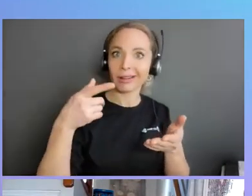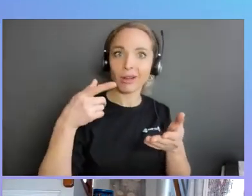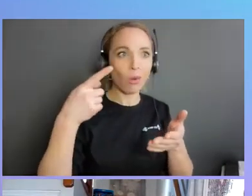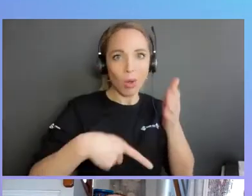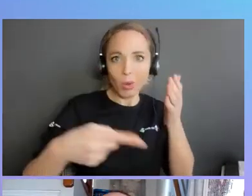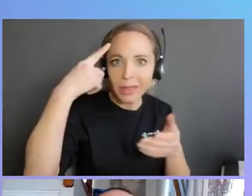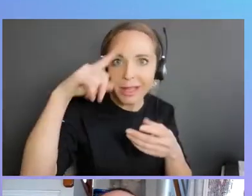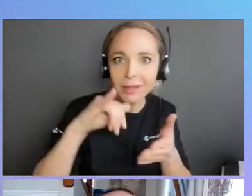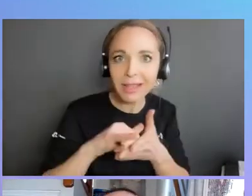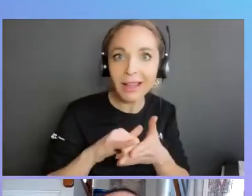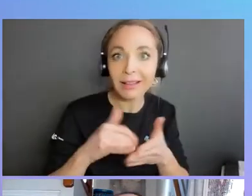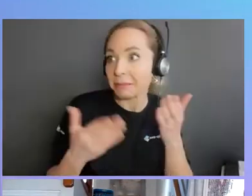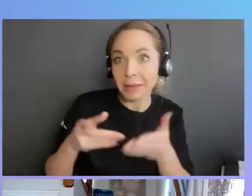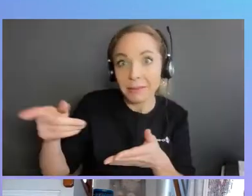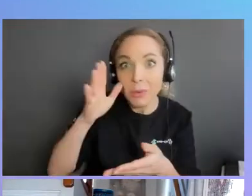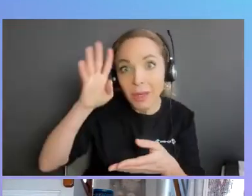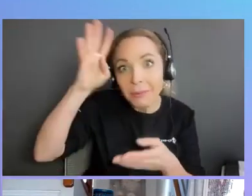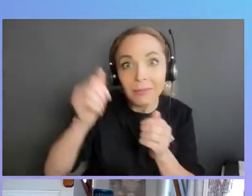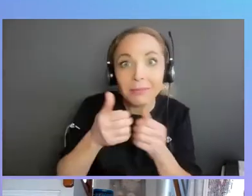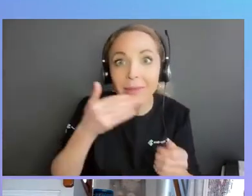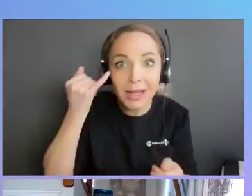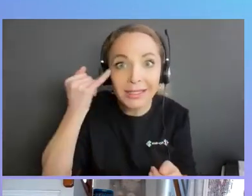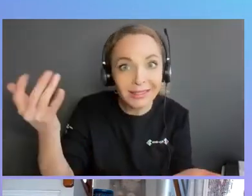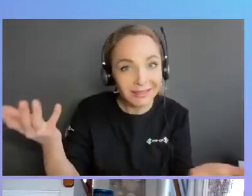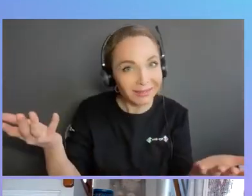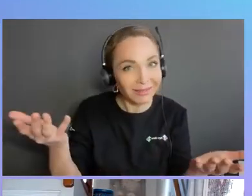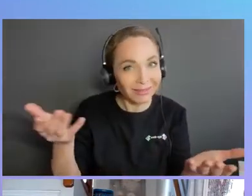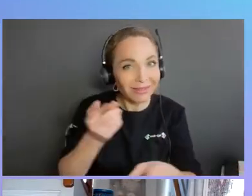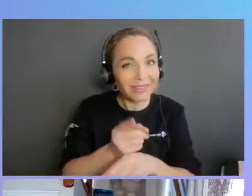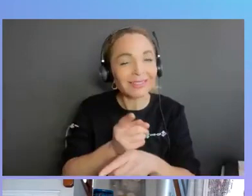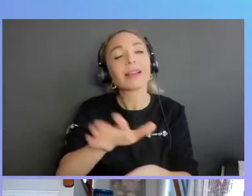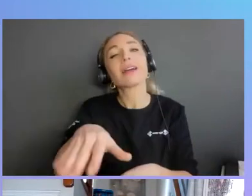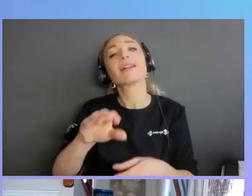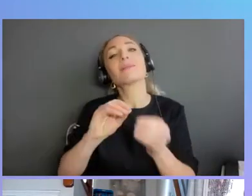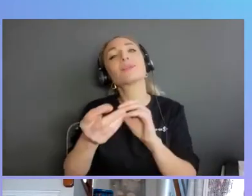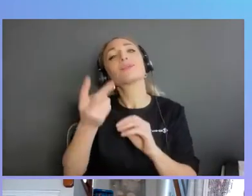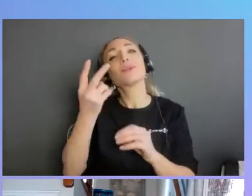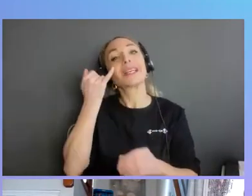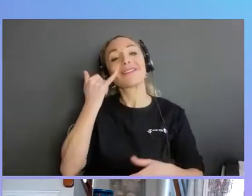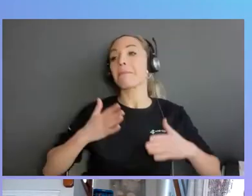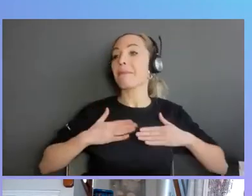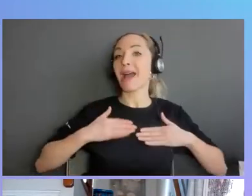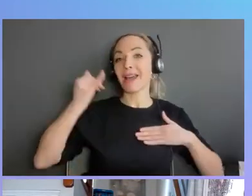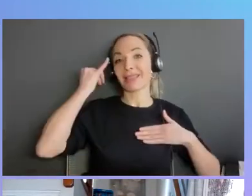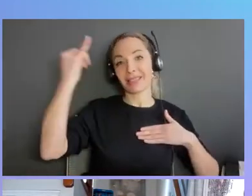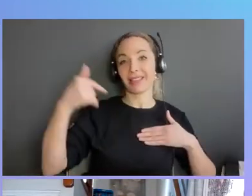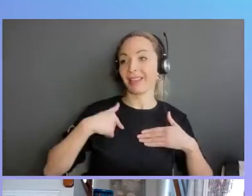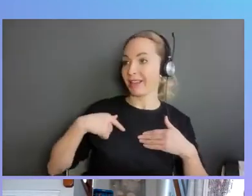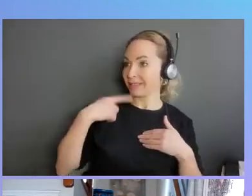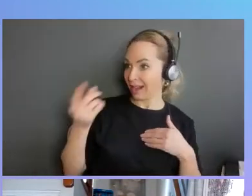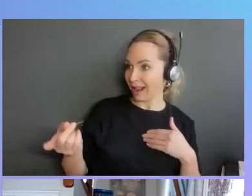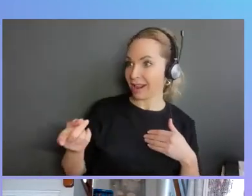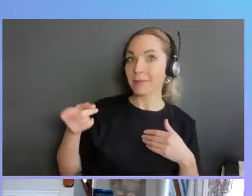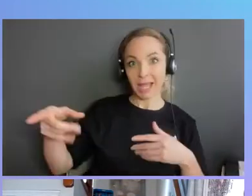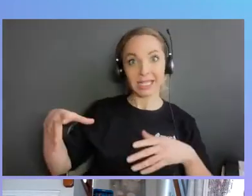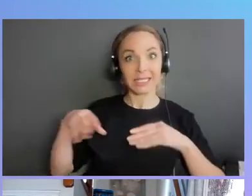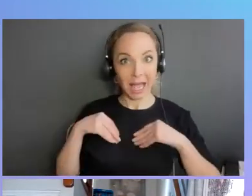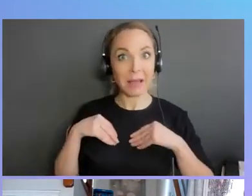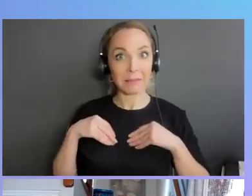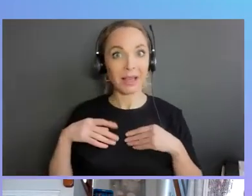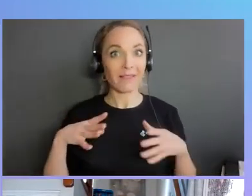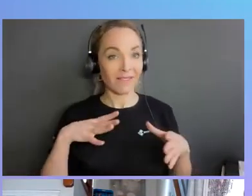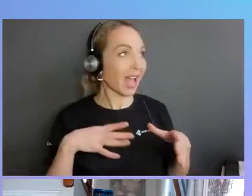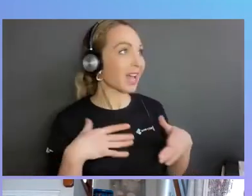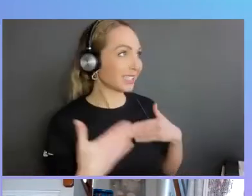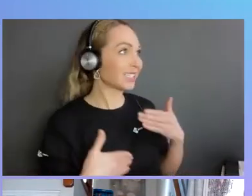might actually come up with a better idea. Two, if it's my idea and they accept it, they could drop it when the going gets tough